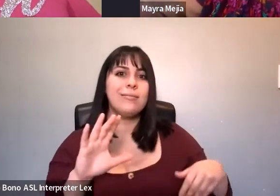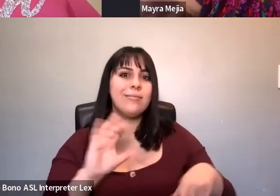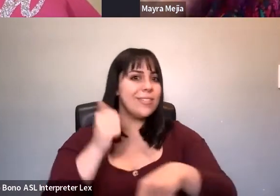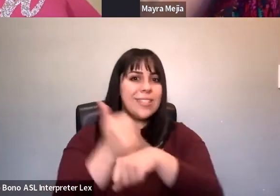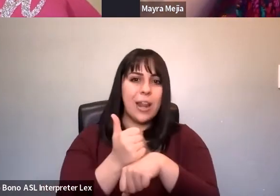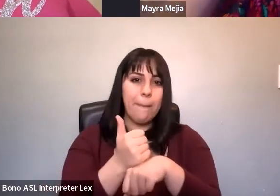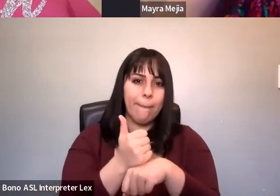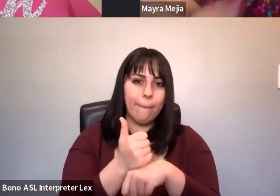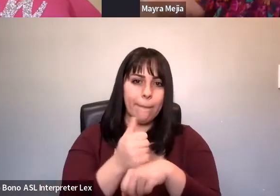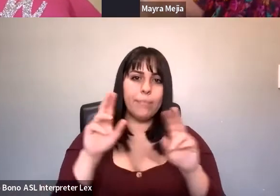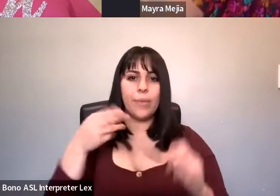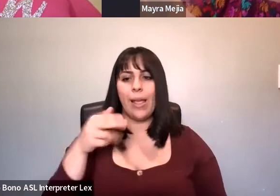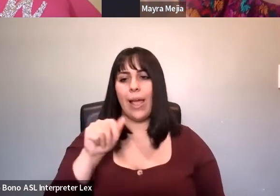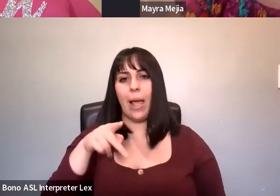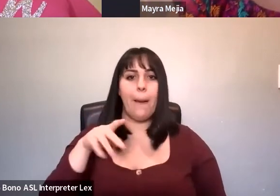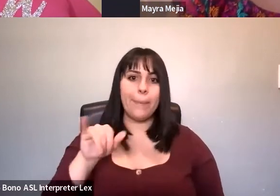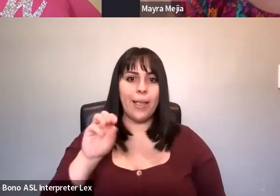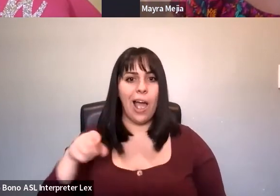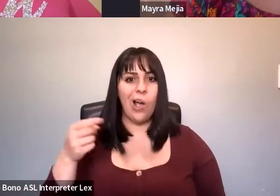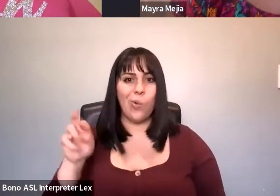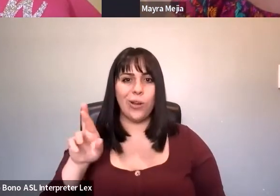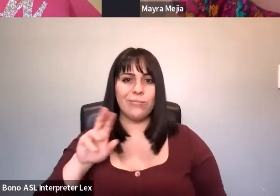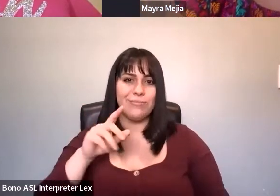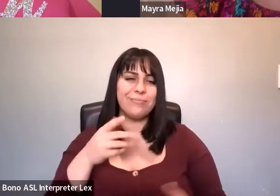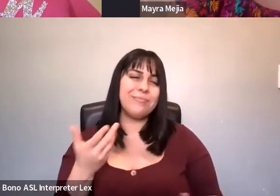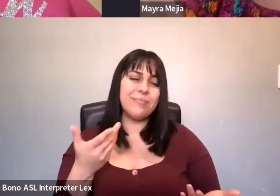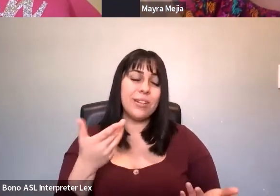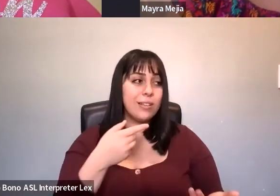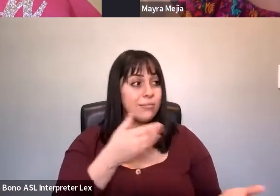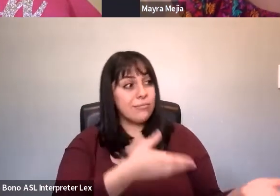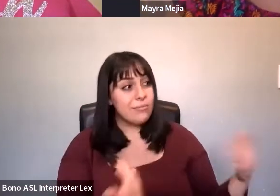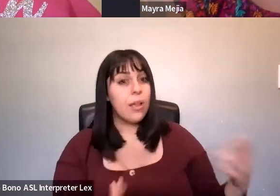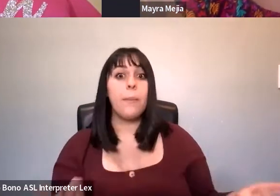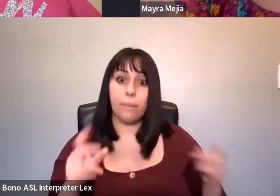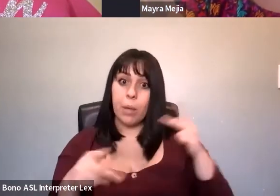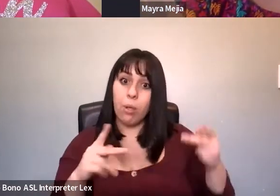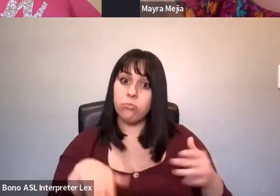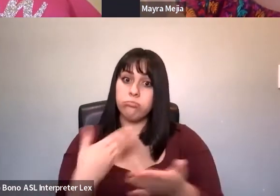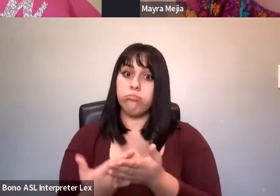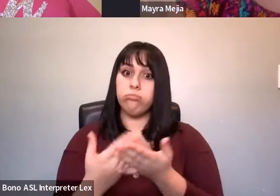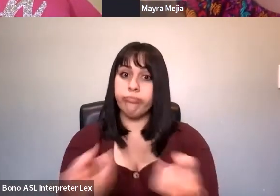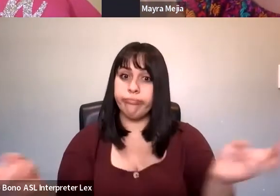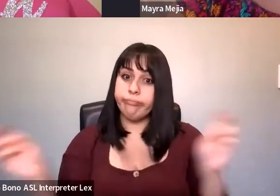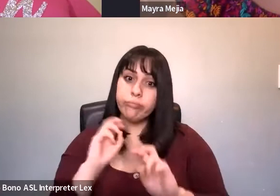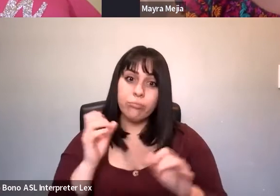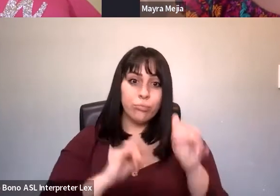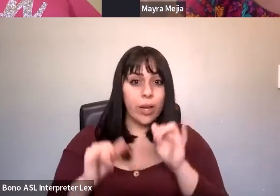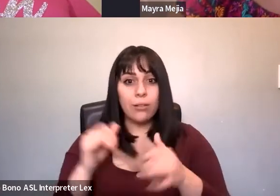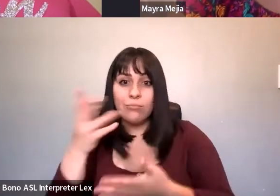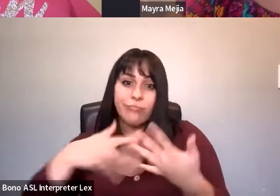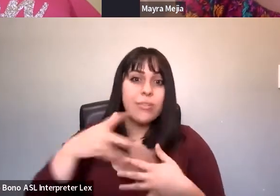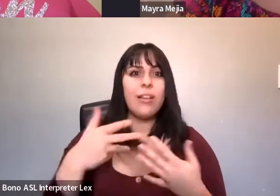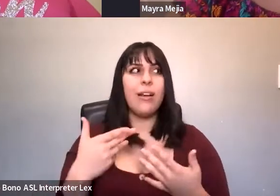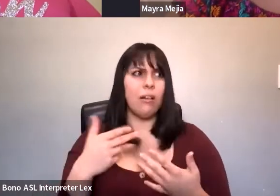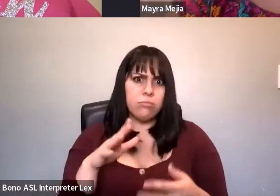hour. And it went really well and it was received really well. And so I'm like, maybe I'll make this like a thing.